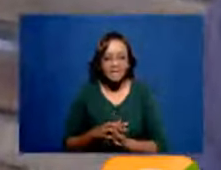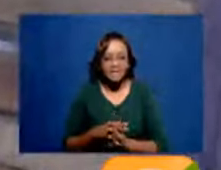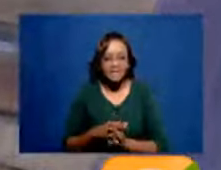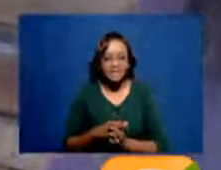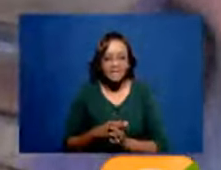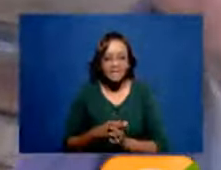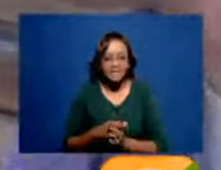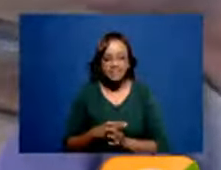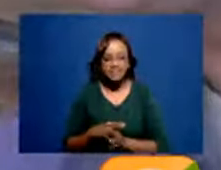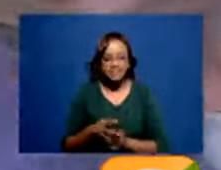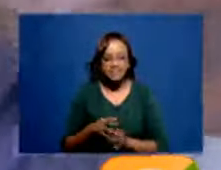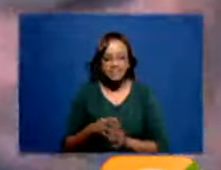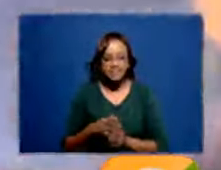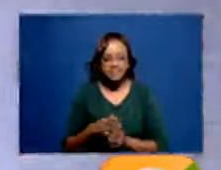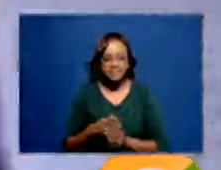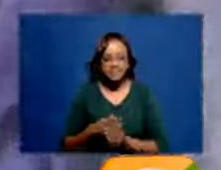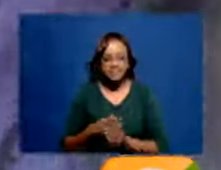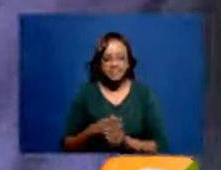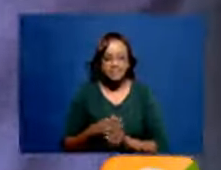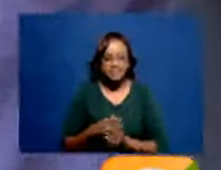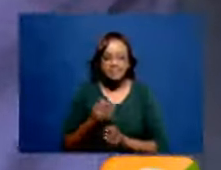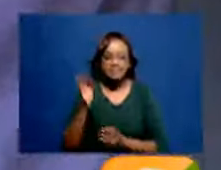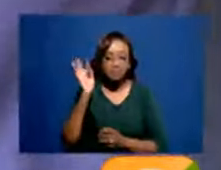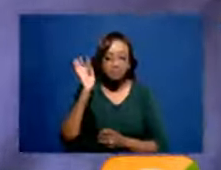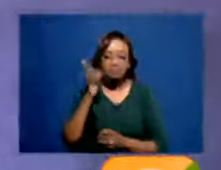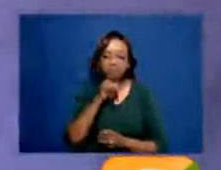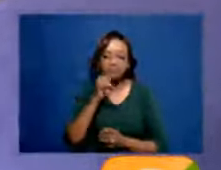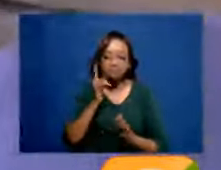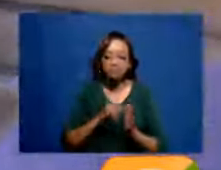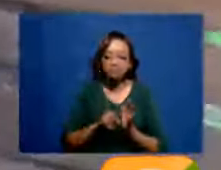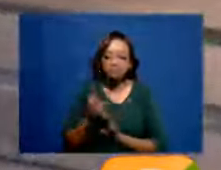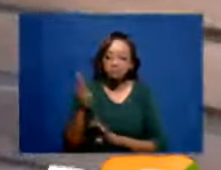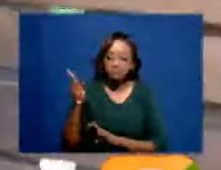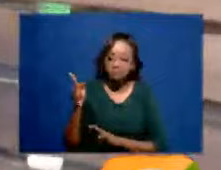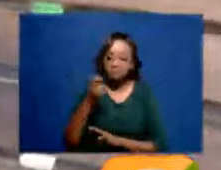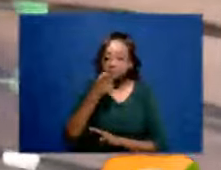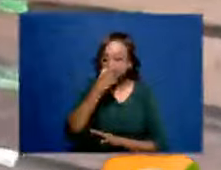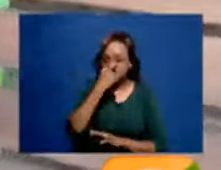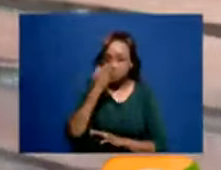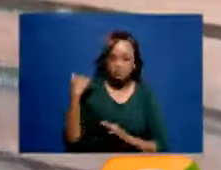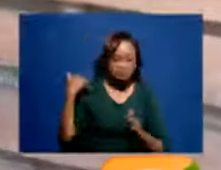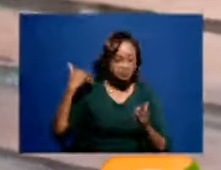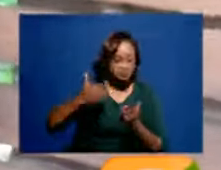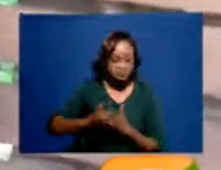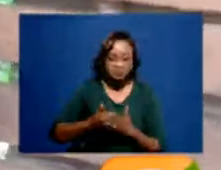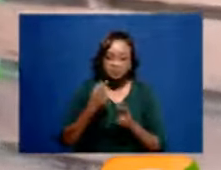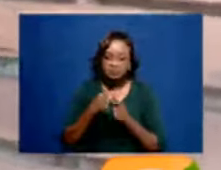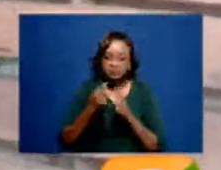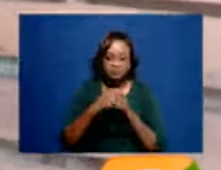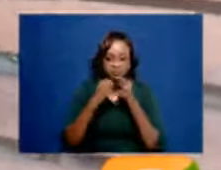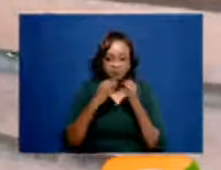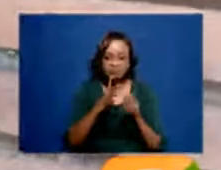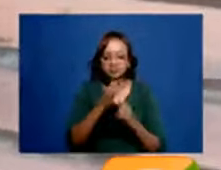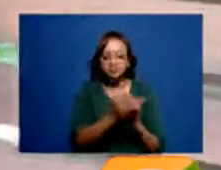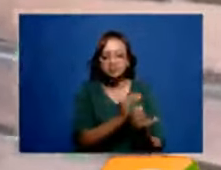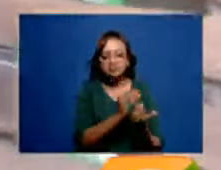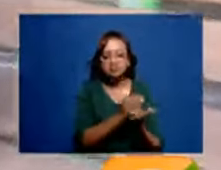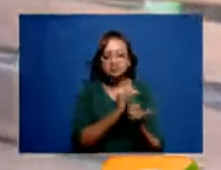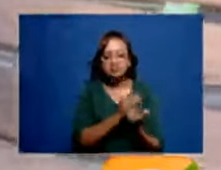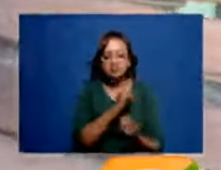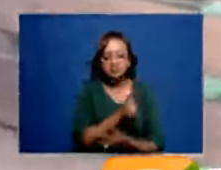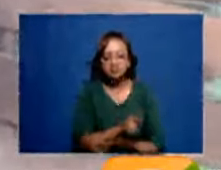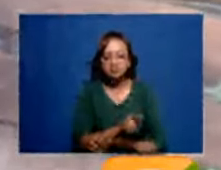It is alleged that he was gored to death by a bull, Inacio, that he had been taking care of for years.